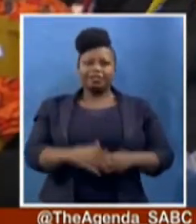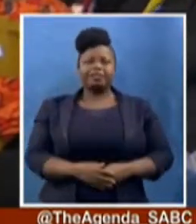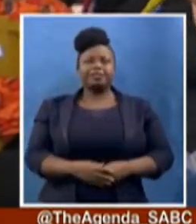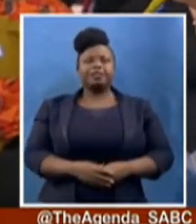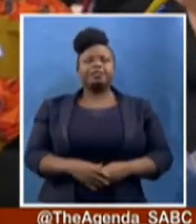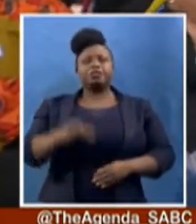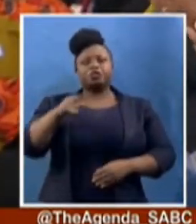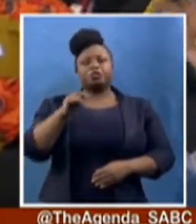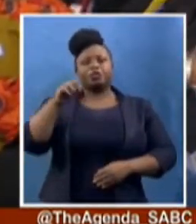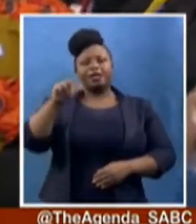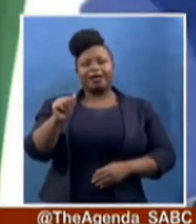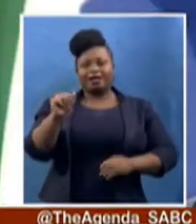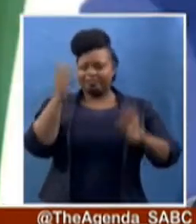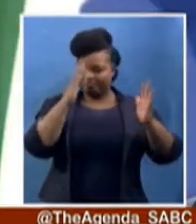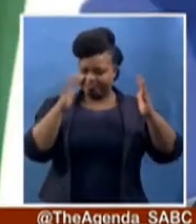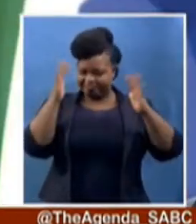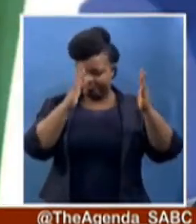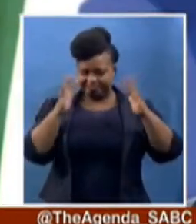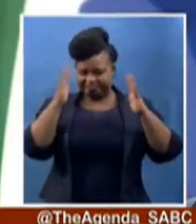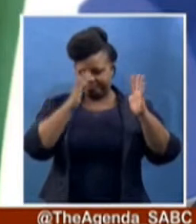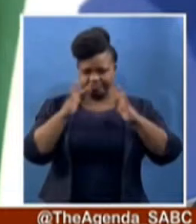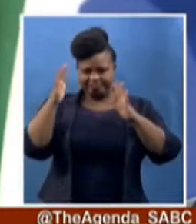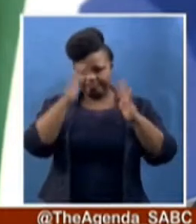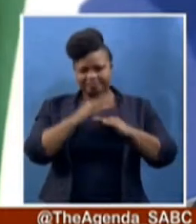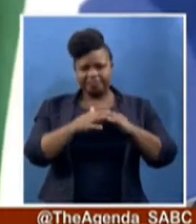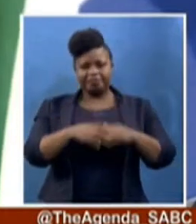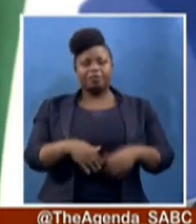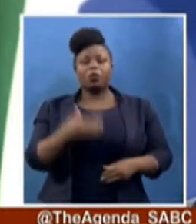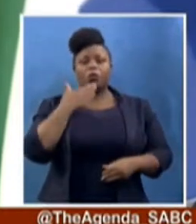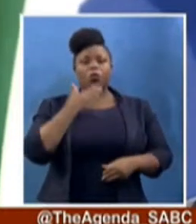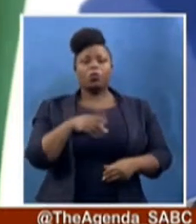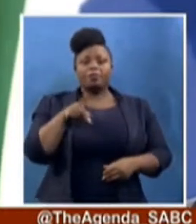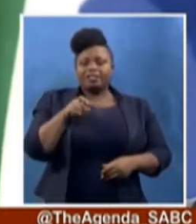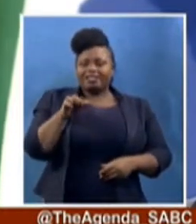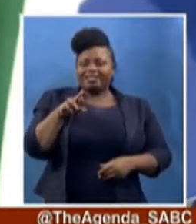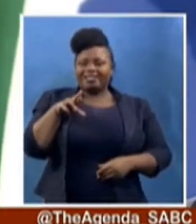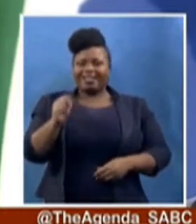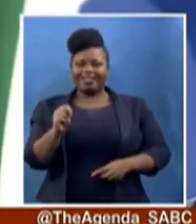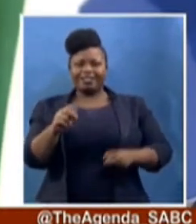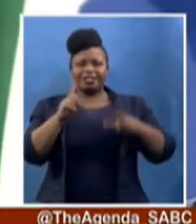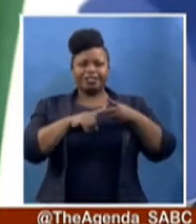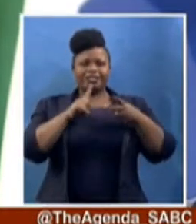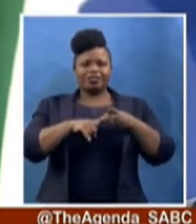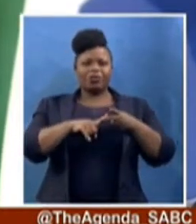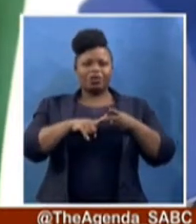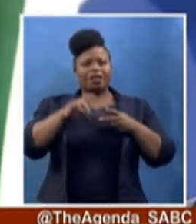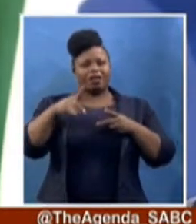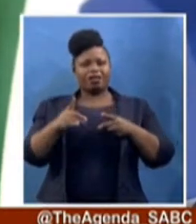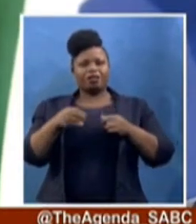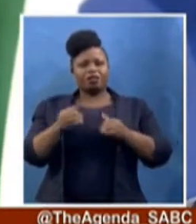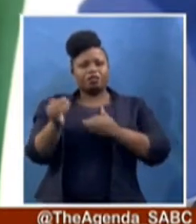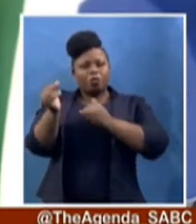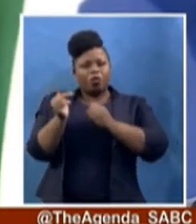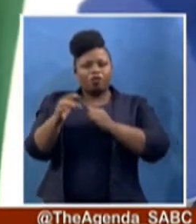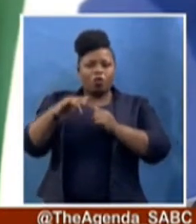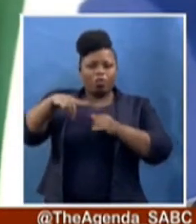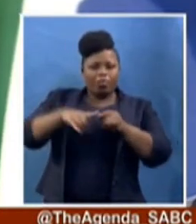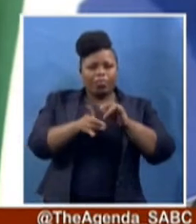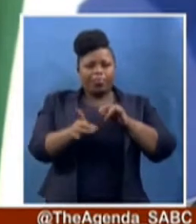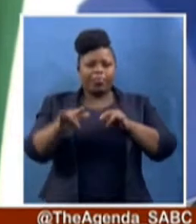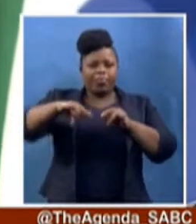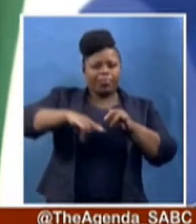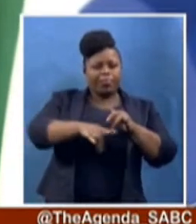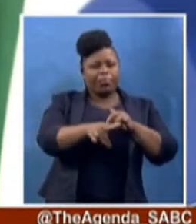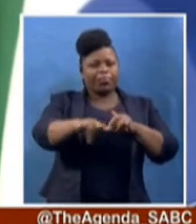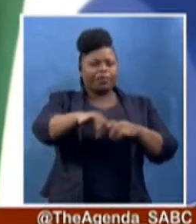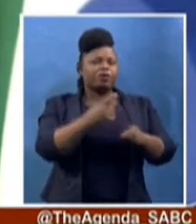and Major Peterson were flying the Hawks. Now, this is a clear representation of